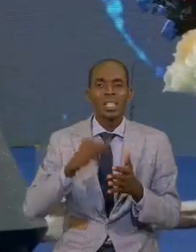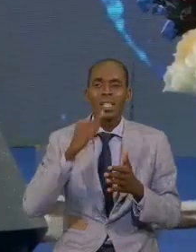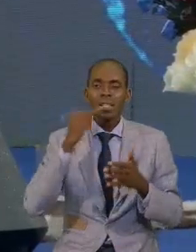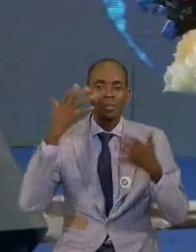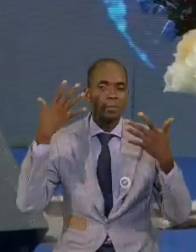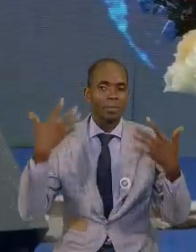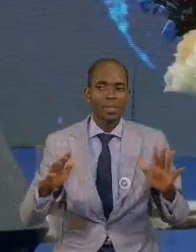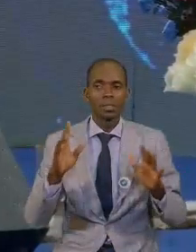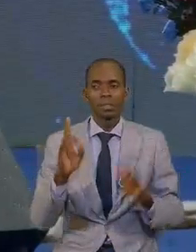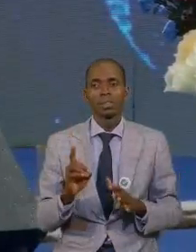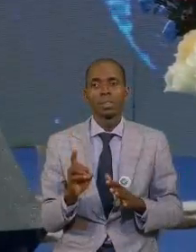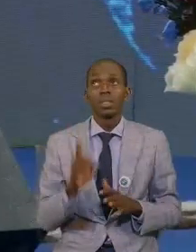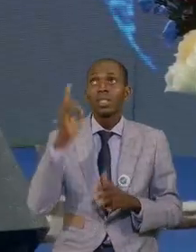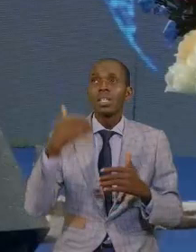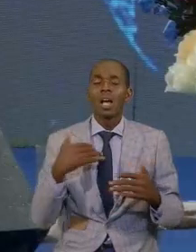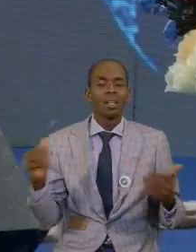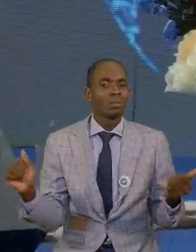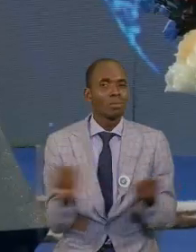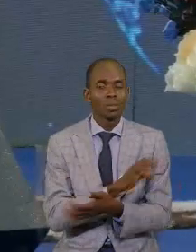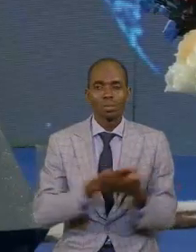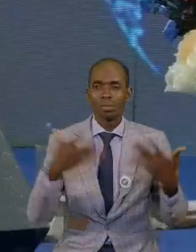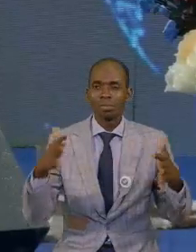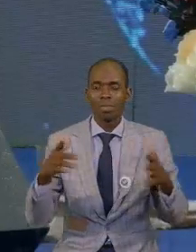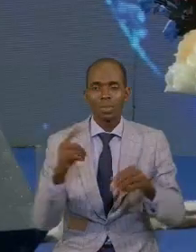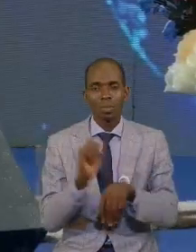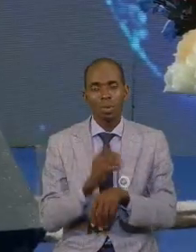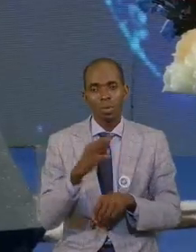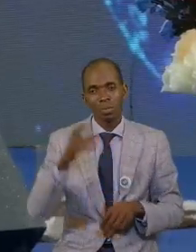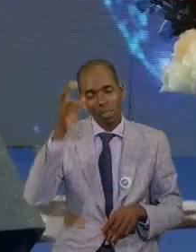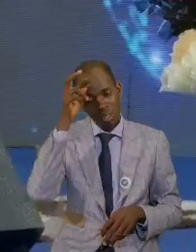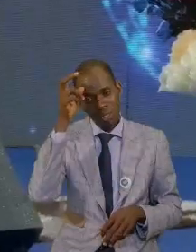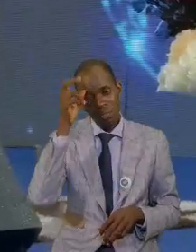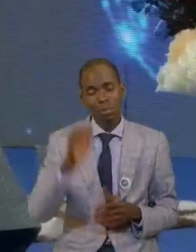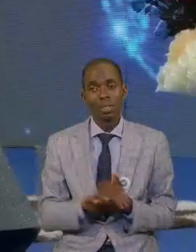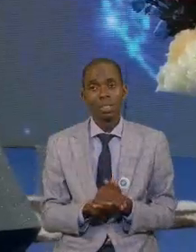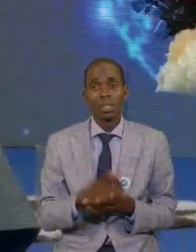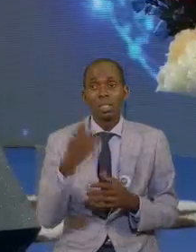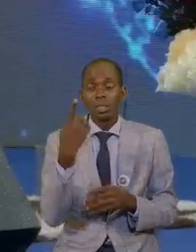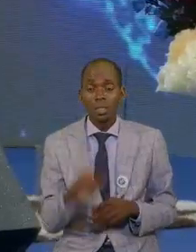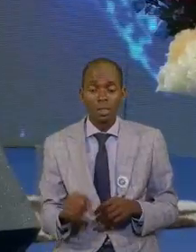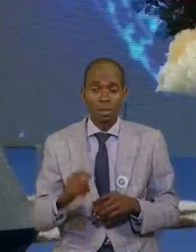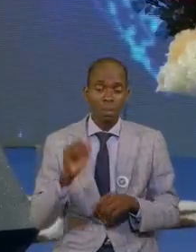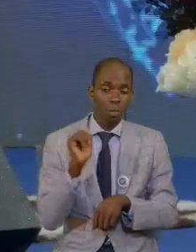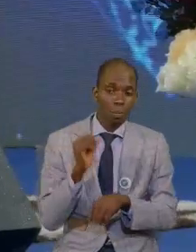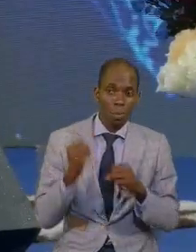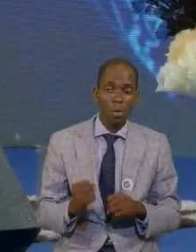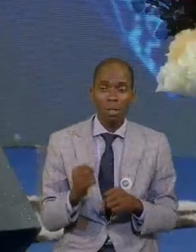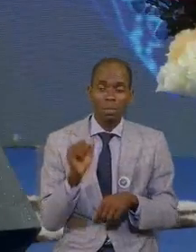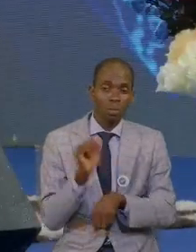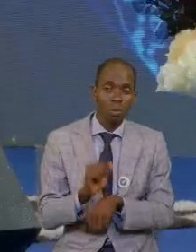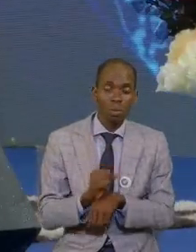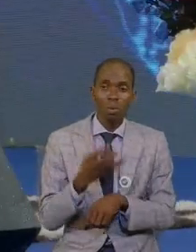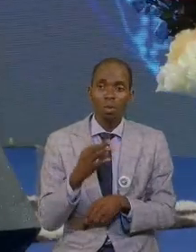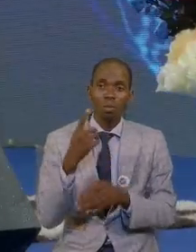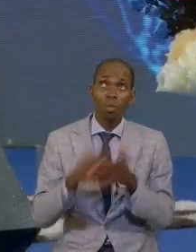He had destroyed the works of the devil. The effect of what he did at that time shall